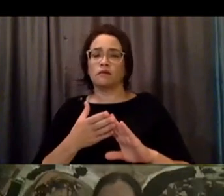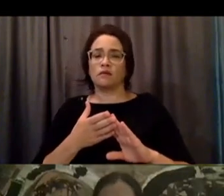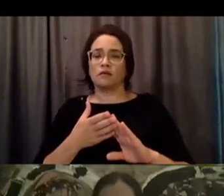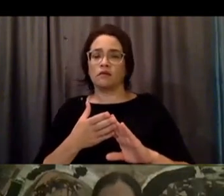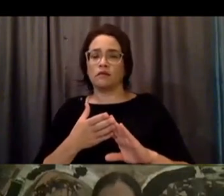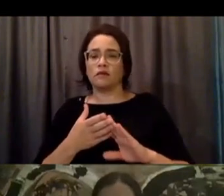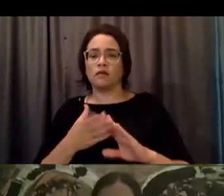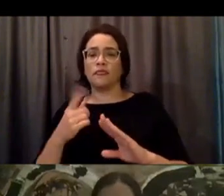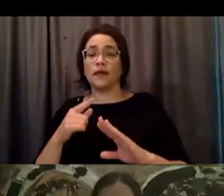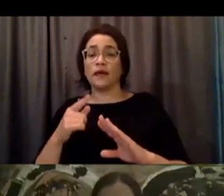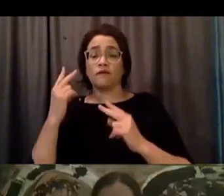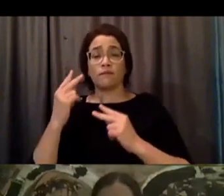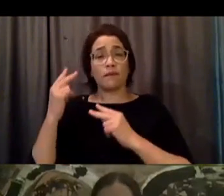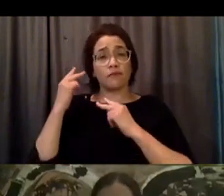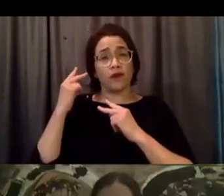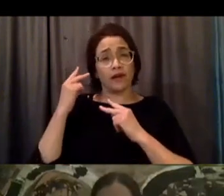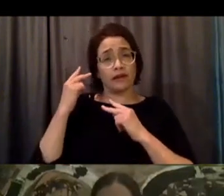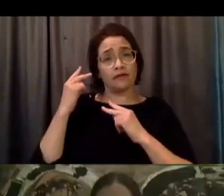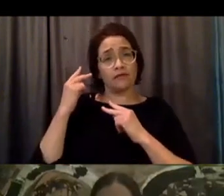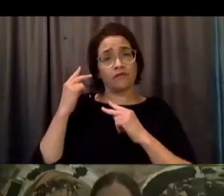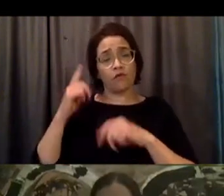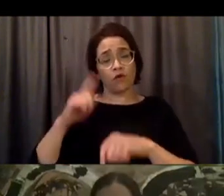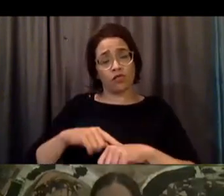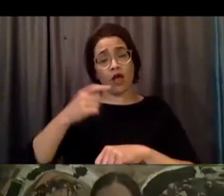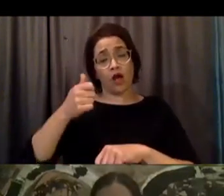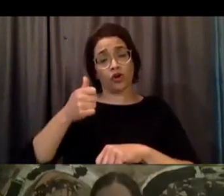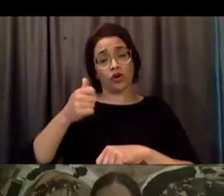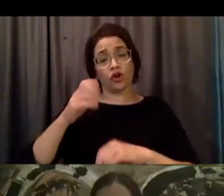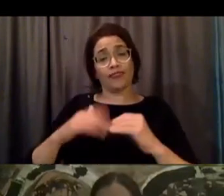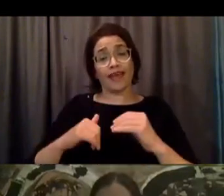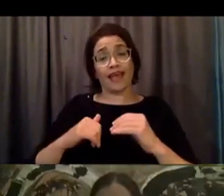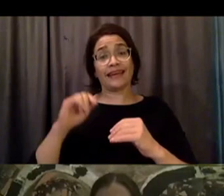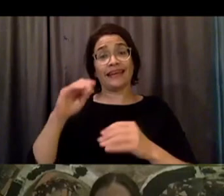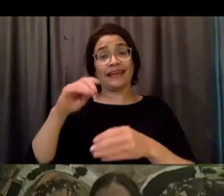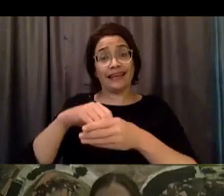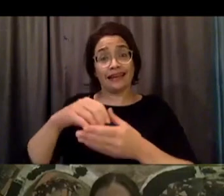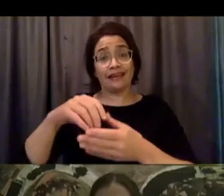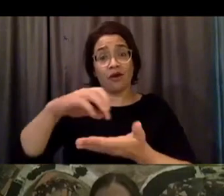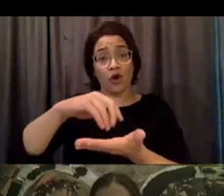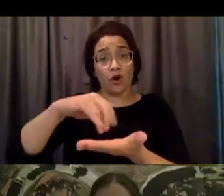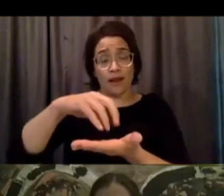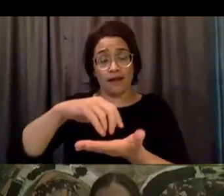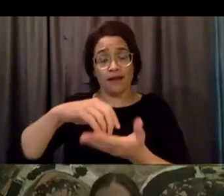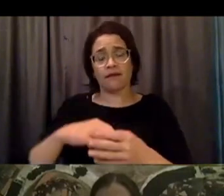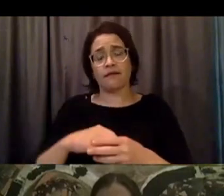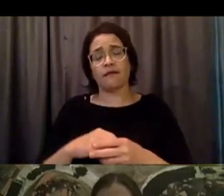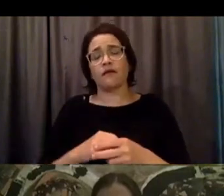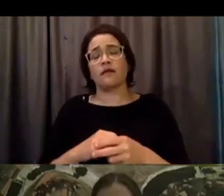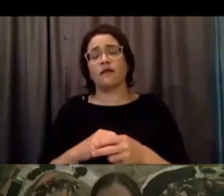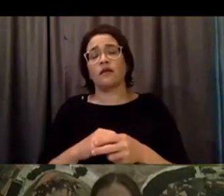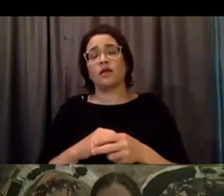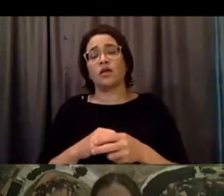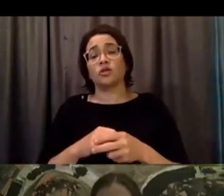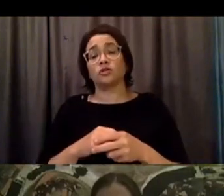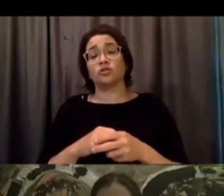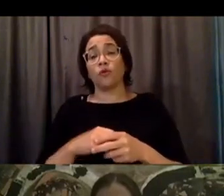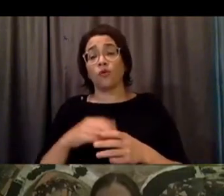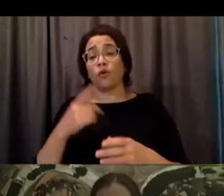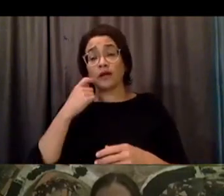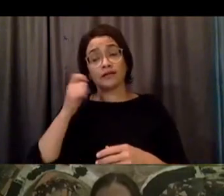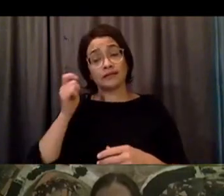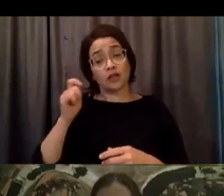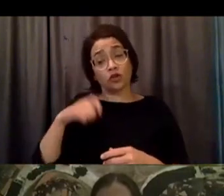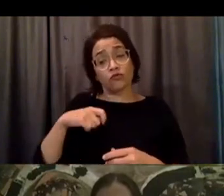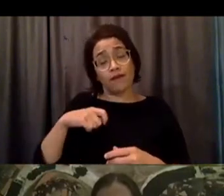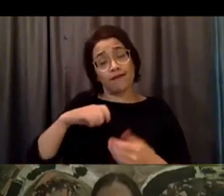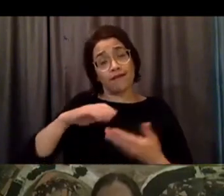Armenia. Um, I'm wondering, Luda or Stefan, if you could talk a little bit about how either the Ukrainian community here supports,